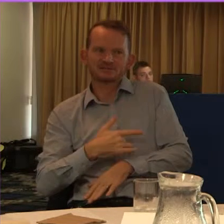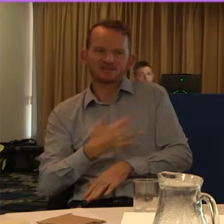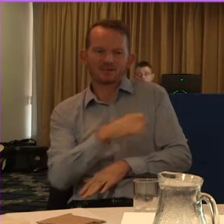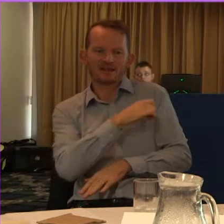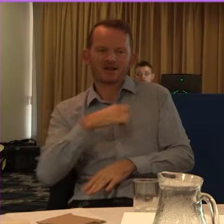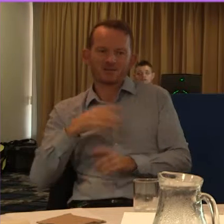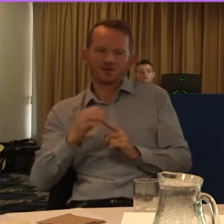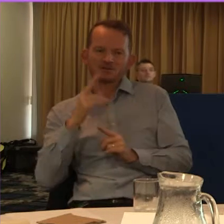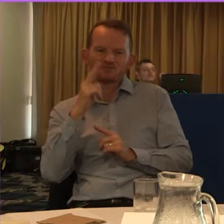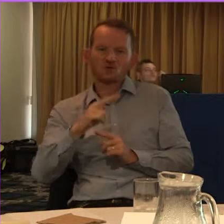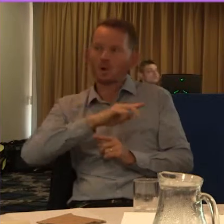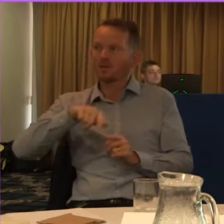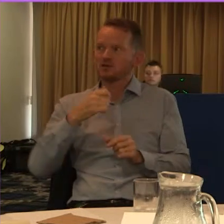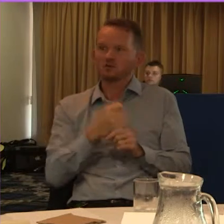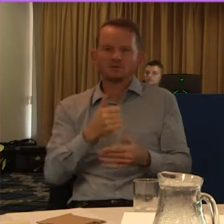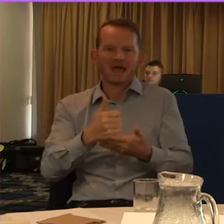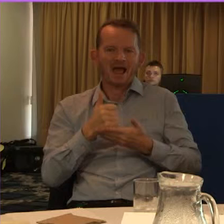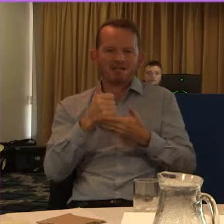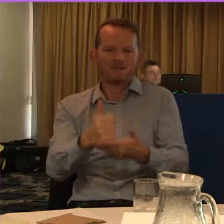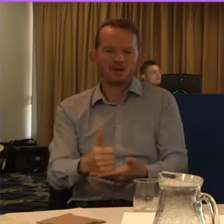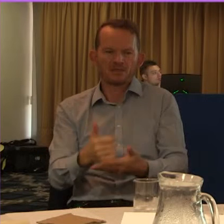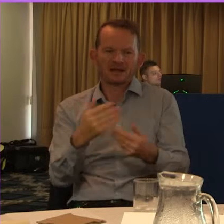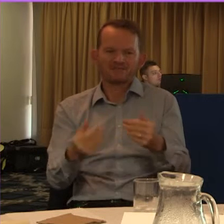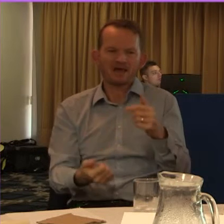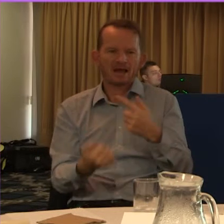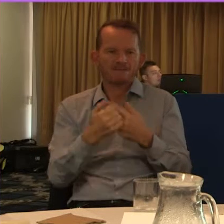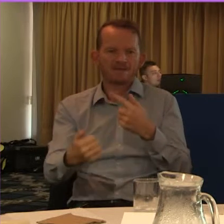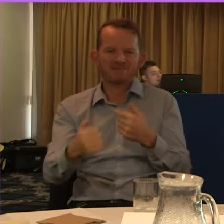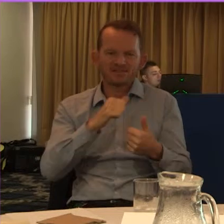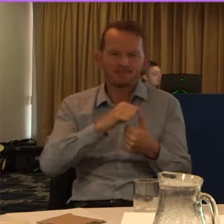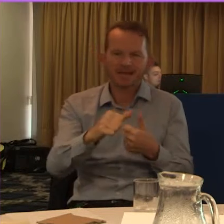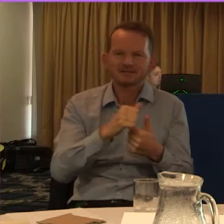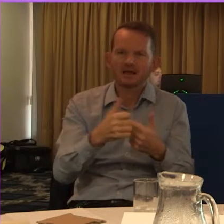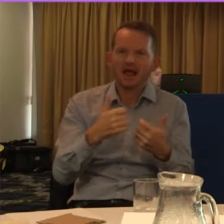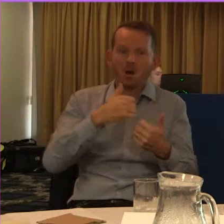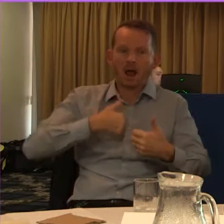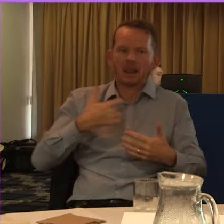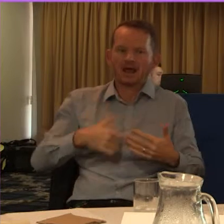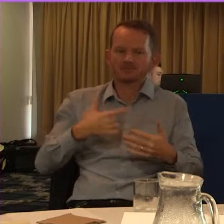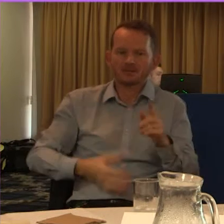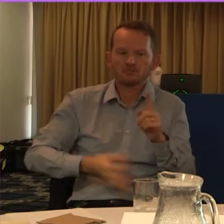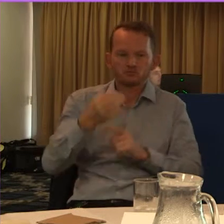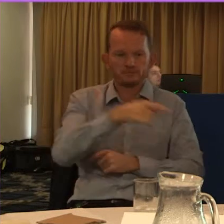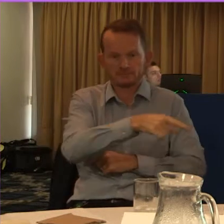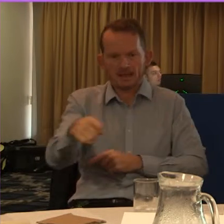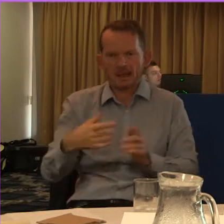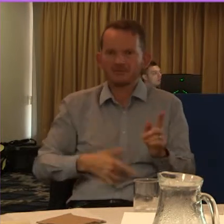point of view, what we do to help that can have an impact for the better and how lives can be